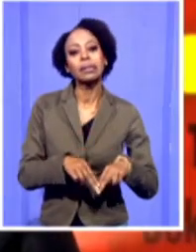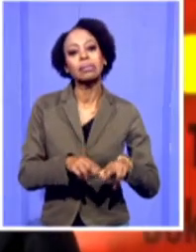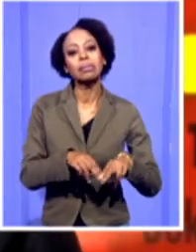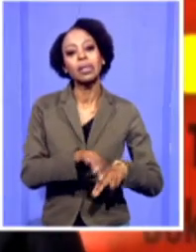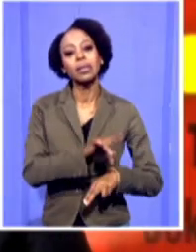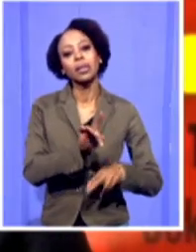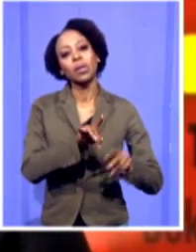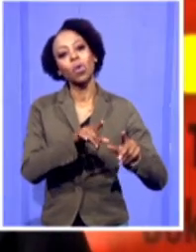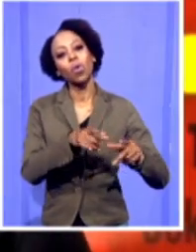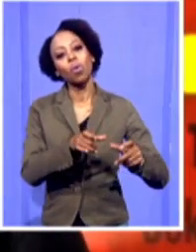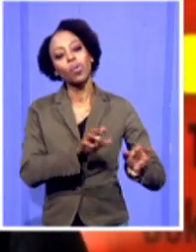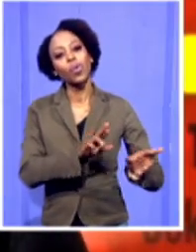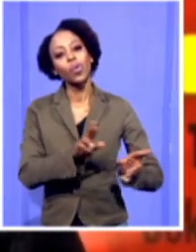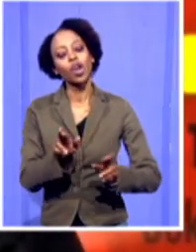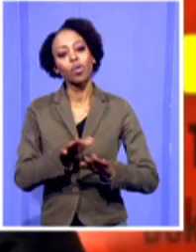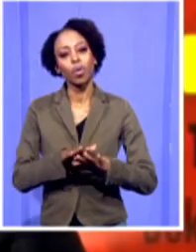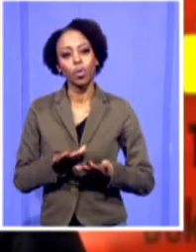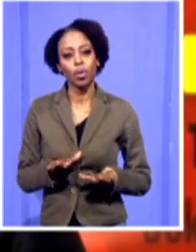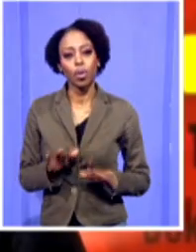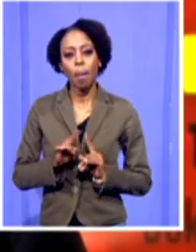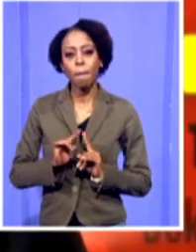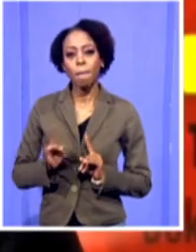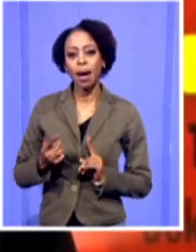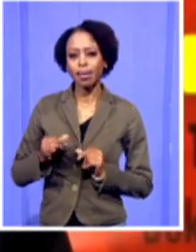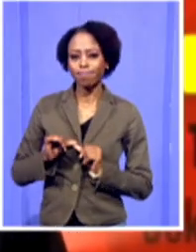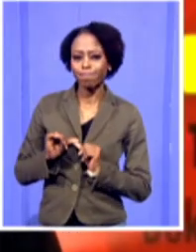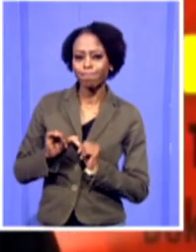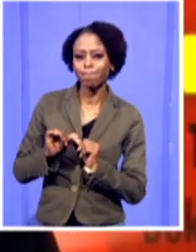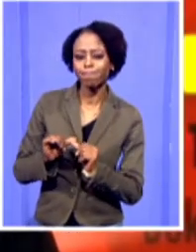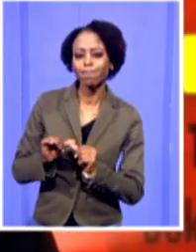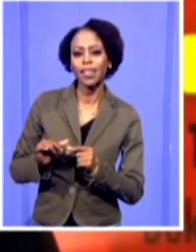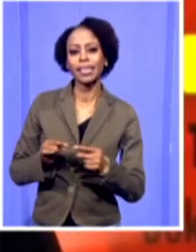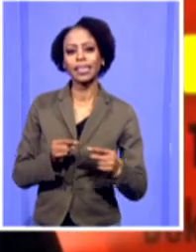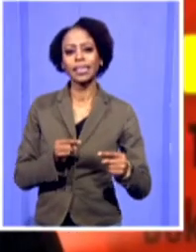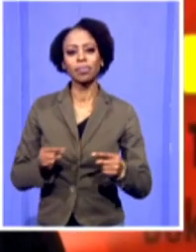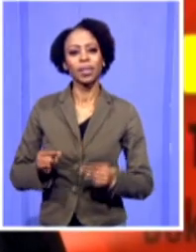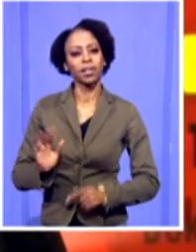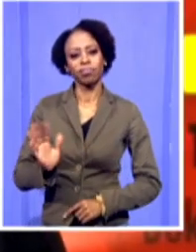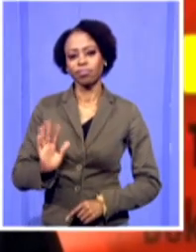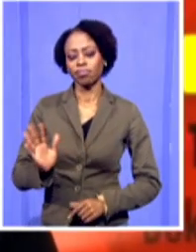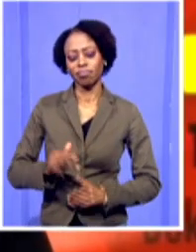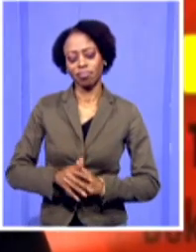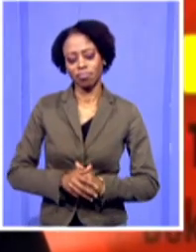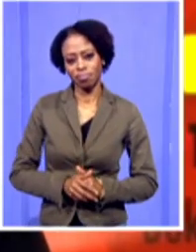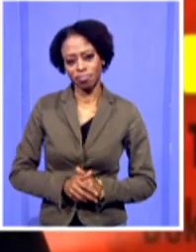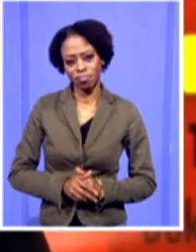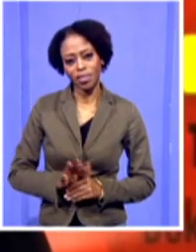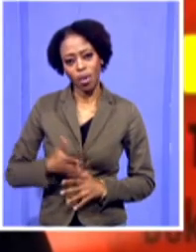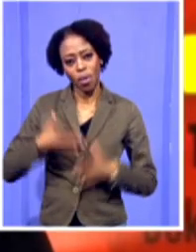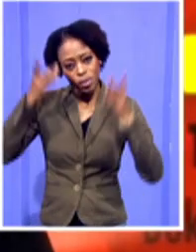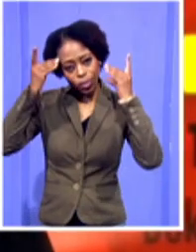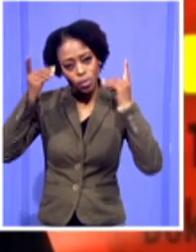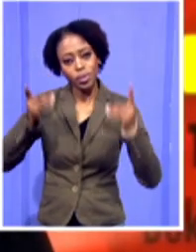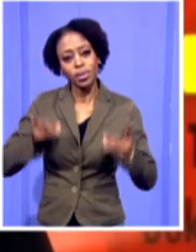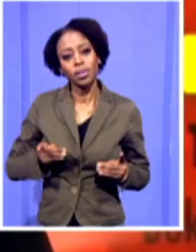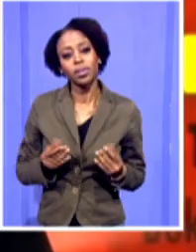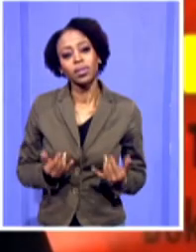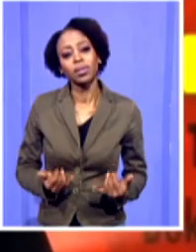steering committee. But we cannot continue to debate this matter. I want to rule now.